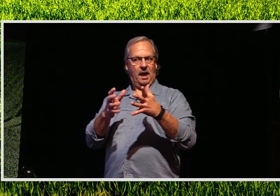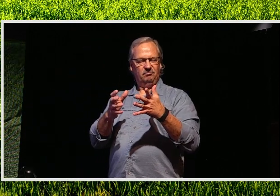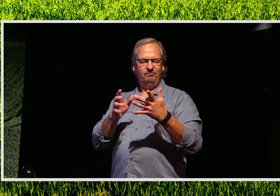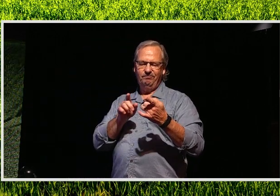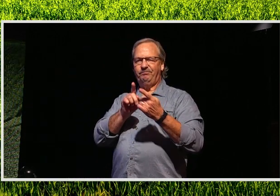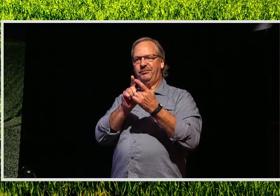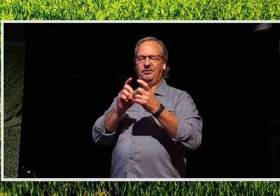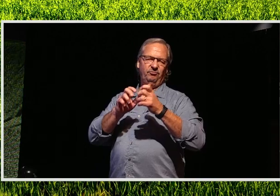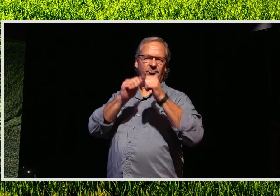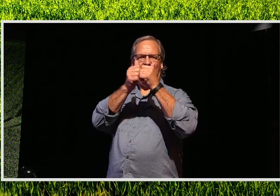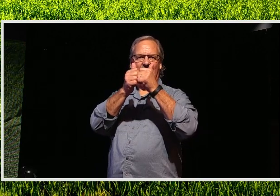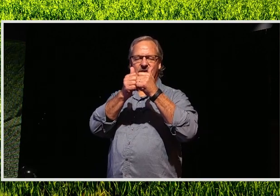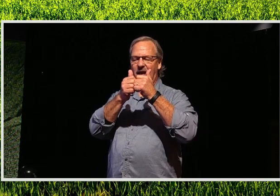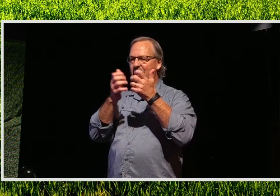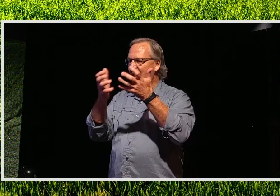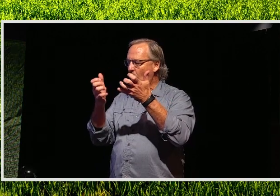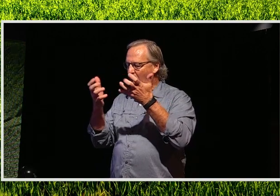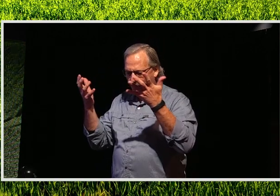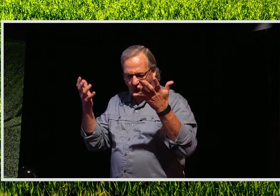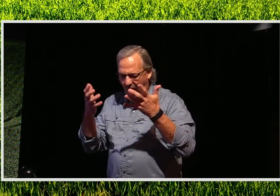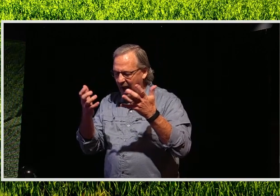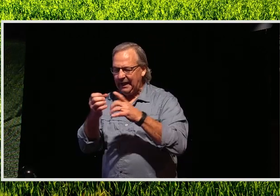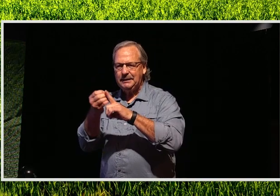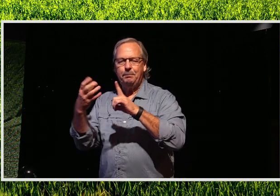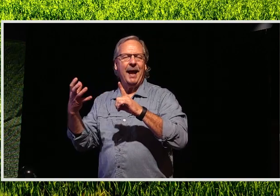businesses, but they just don't know how.